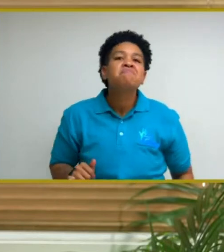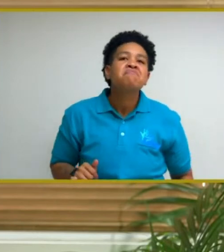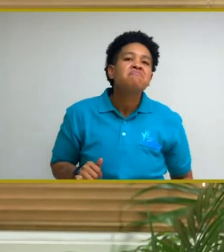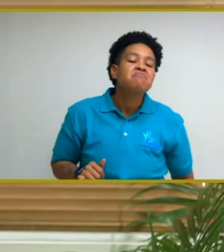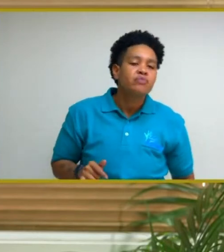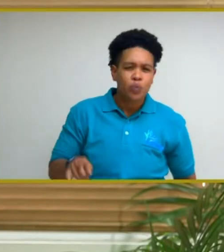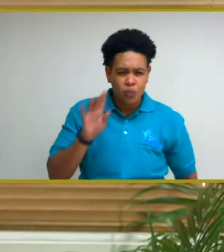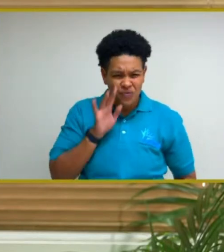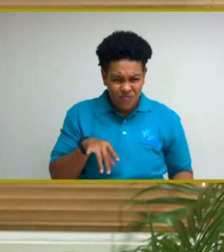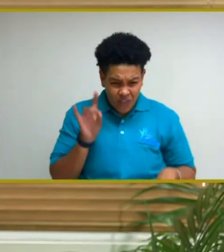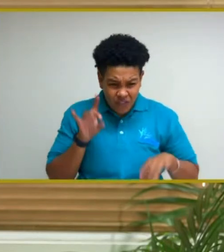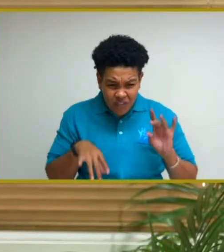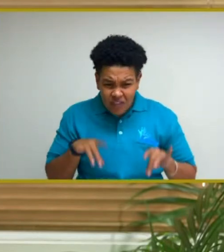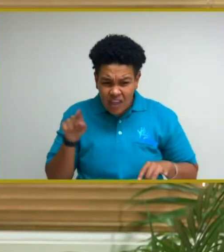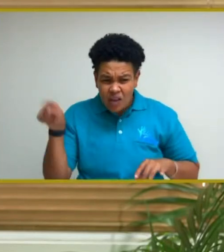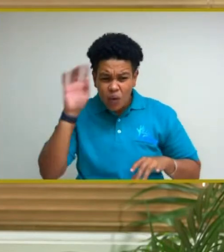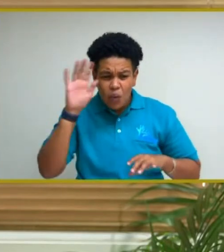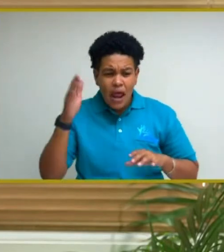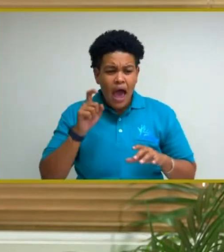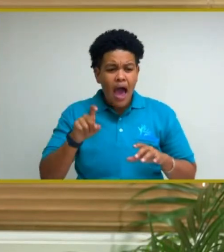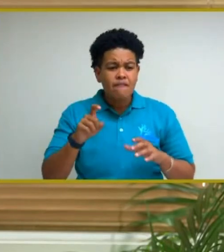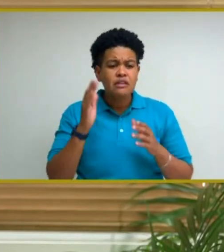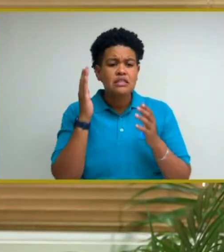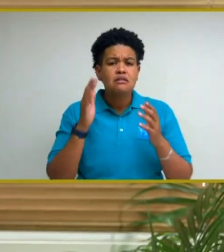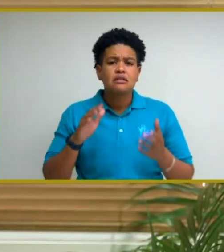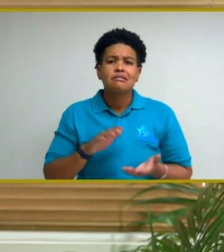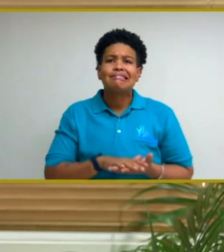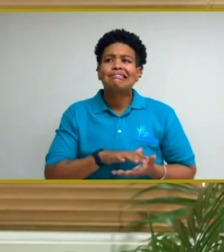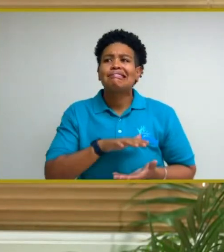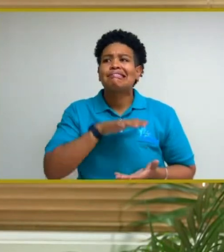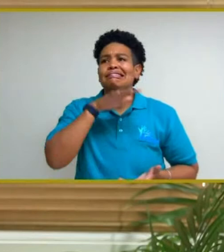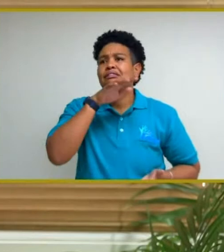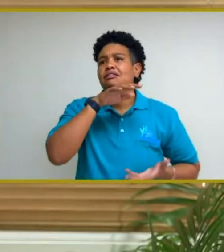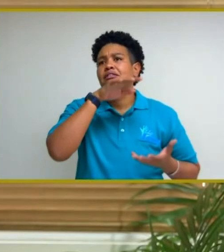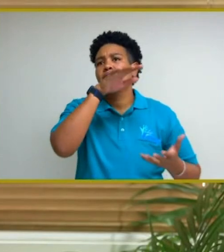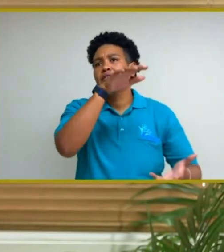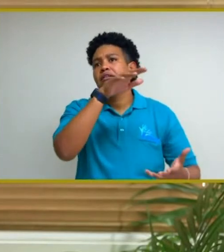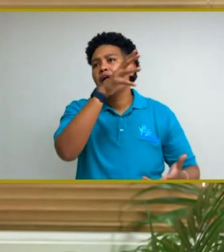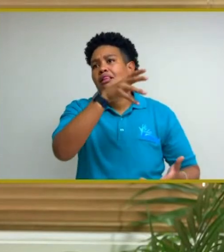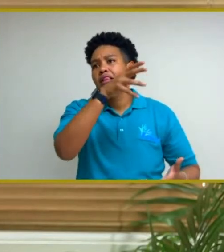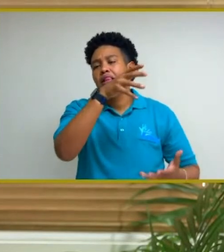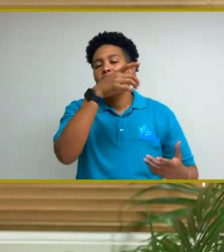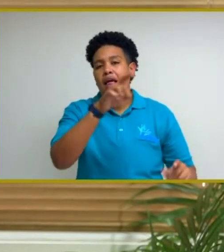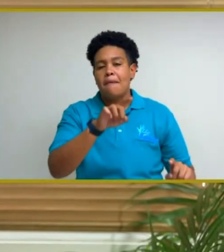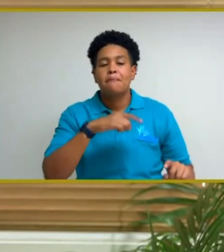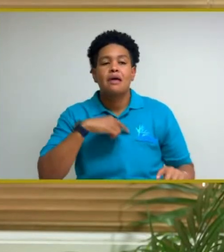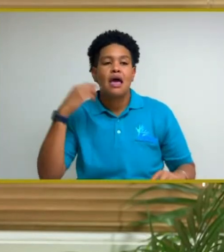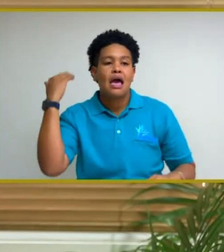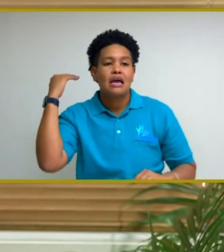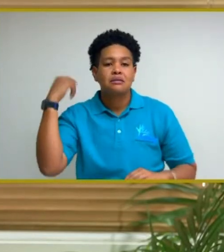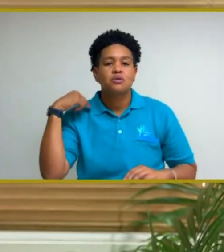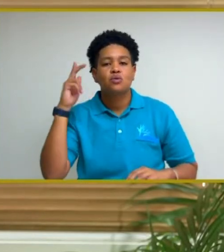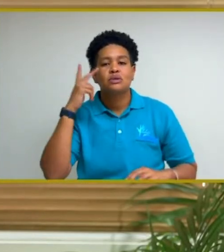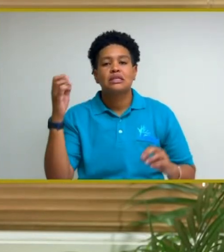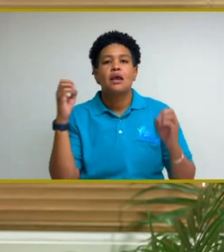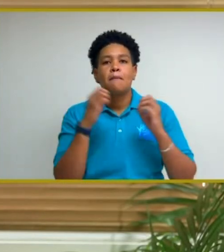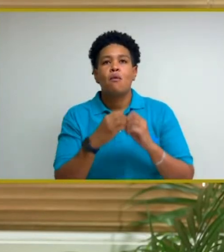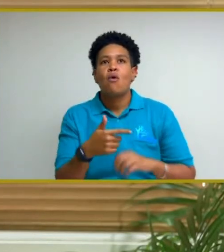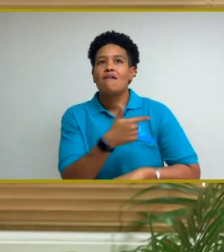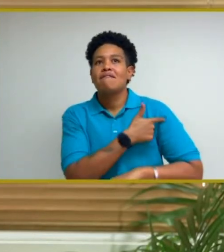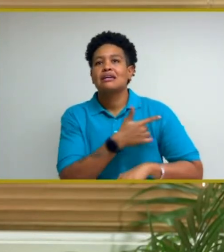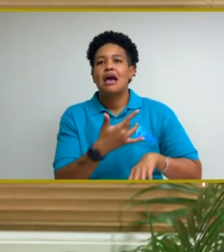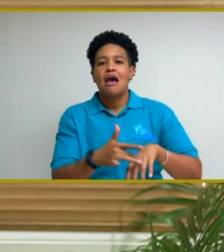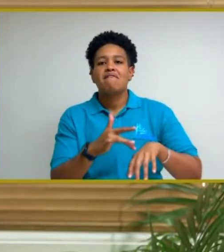You're going to find that they are going to have to stockpile. And my anticipation is that you will soon see more vaccines